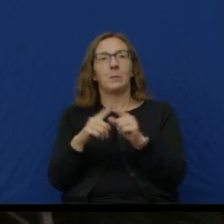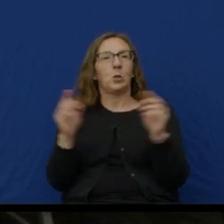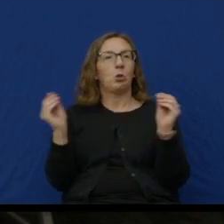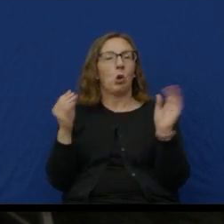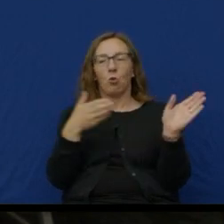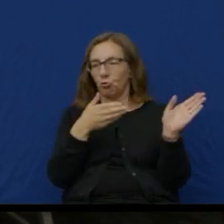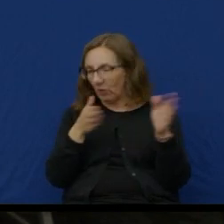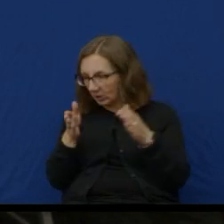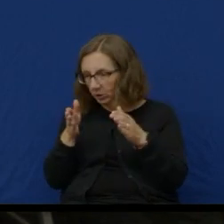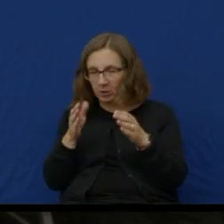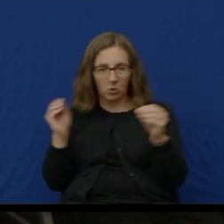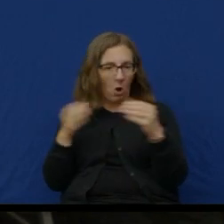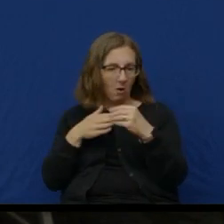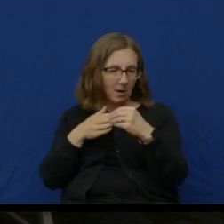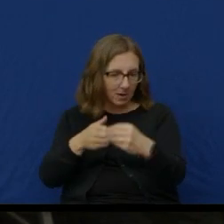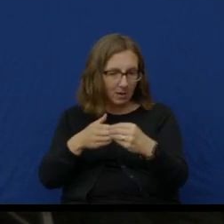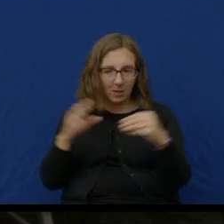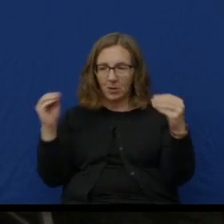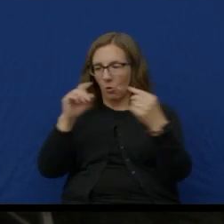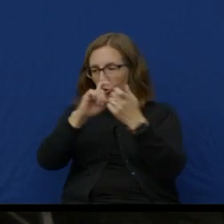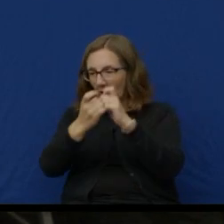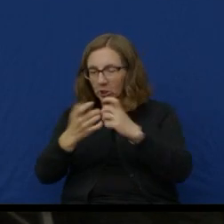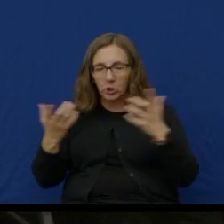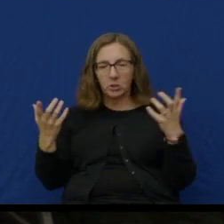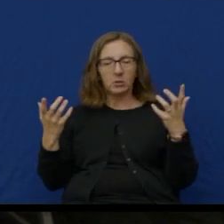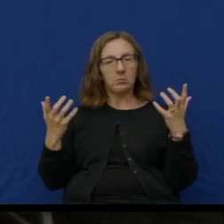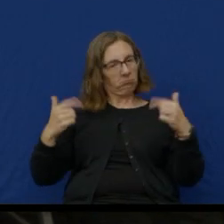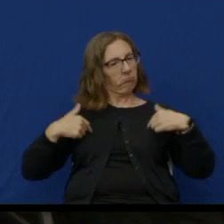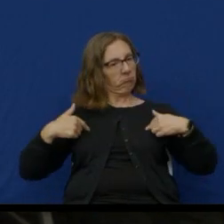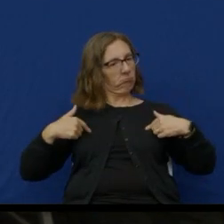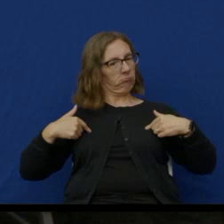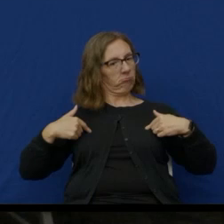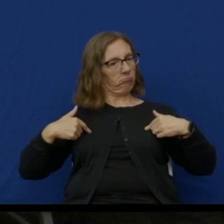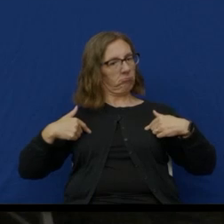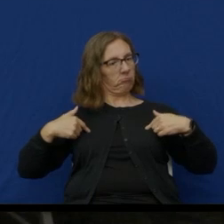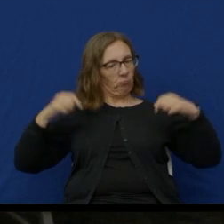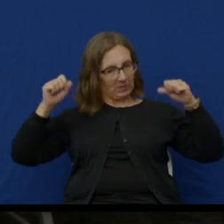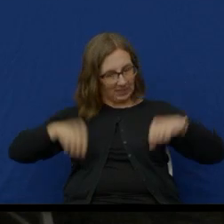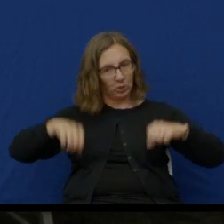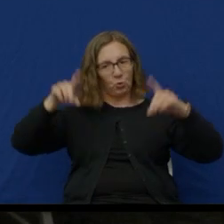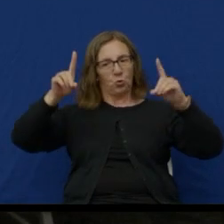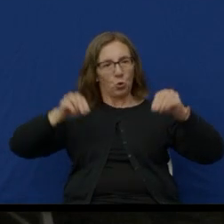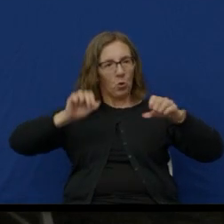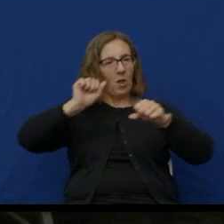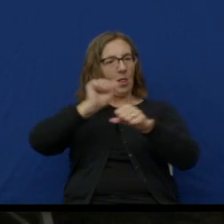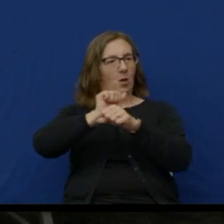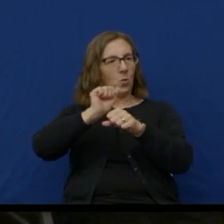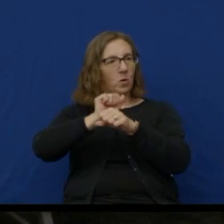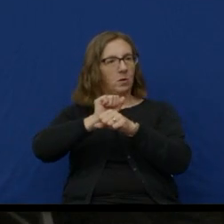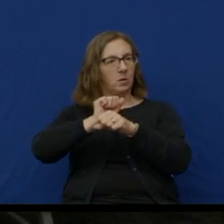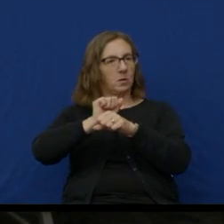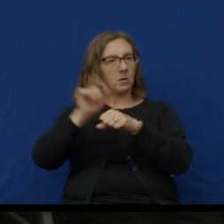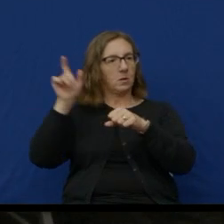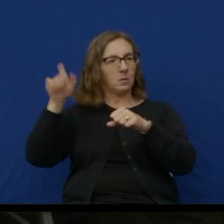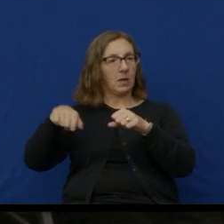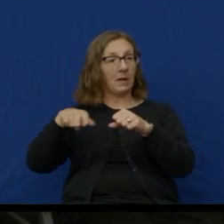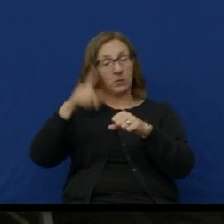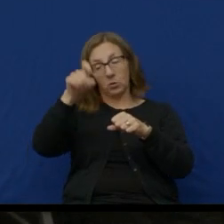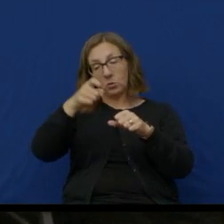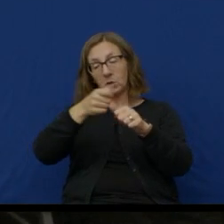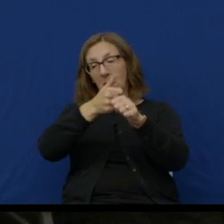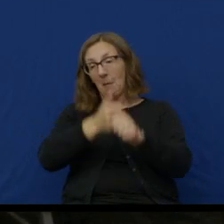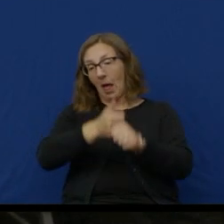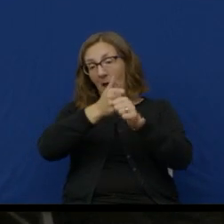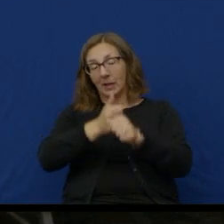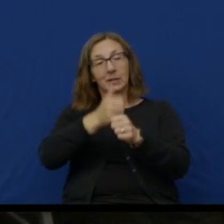issues of adaptive change for the organization. Because our job is the adaptive work. We have to do compliancy each quarter, but